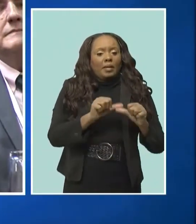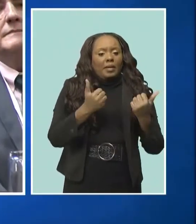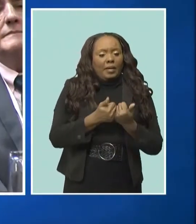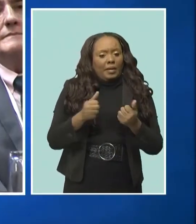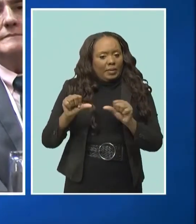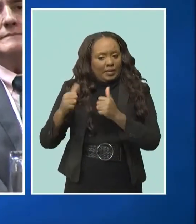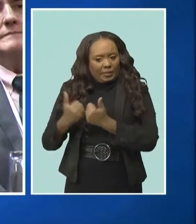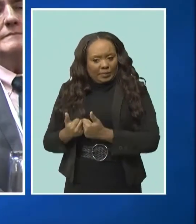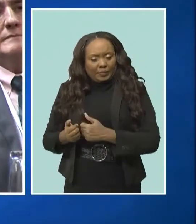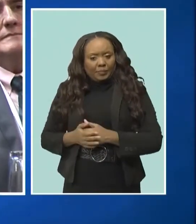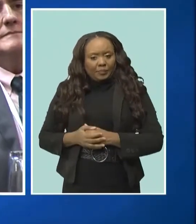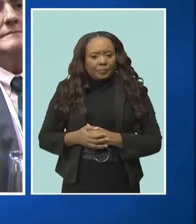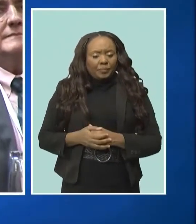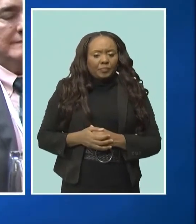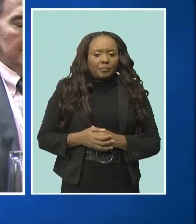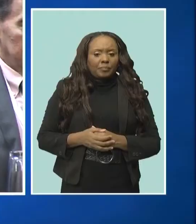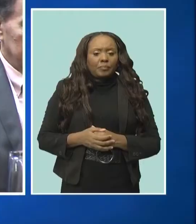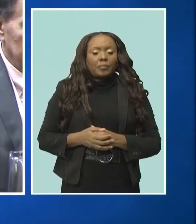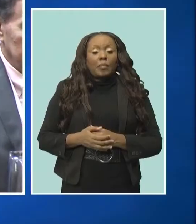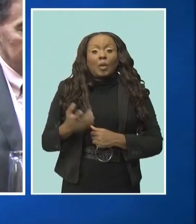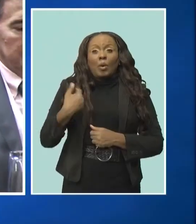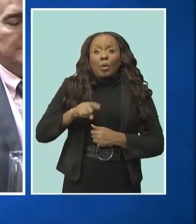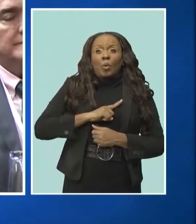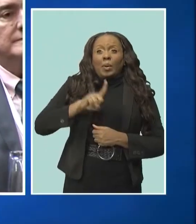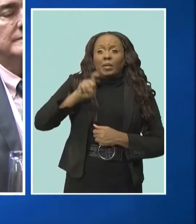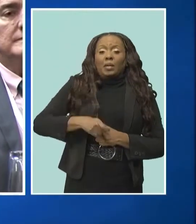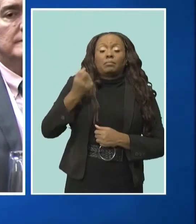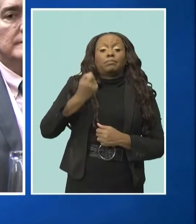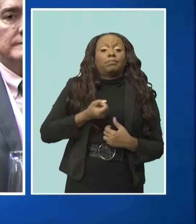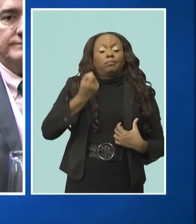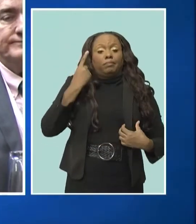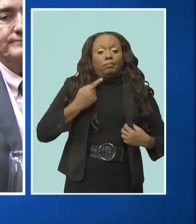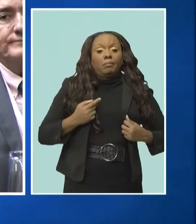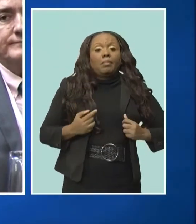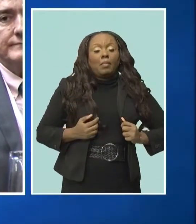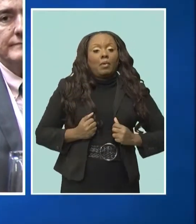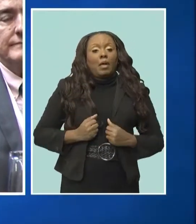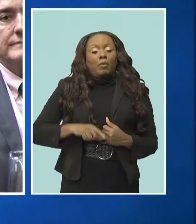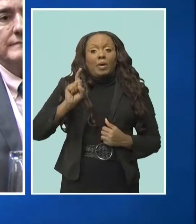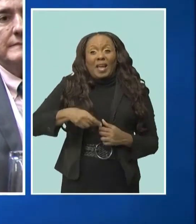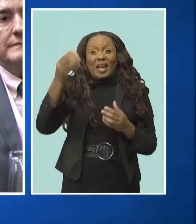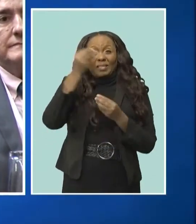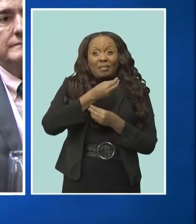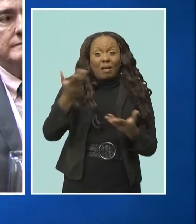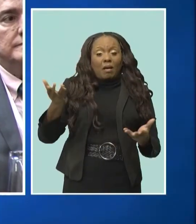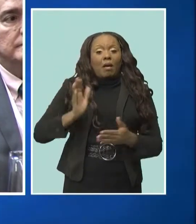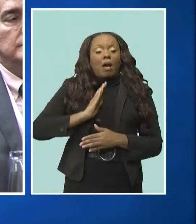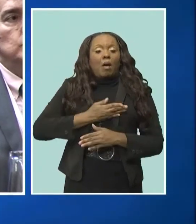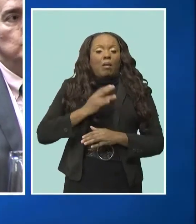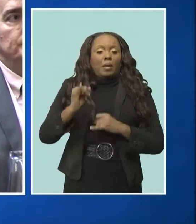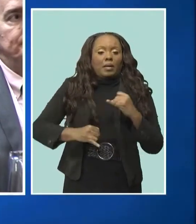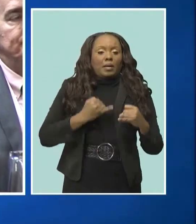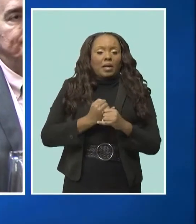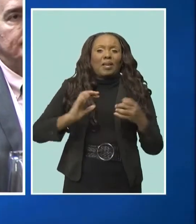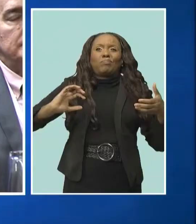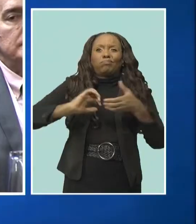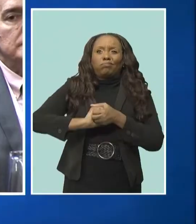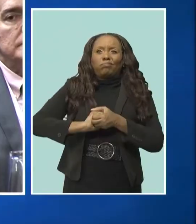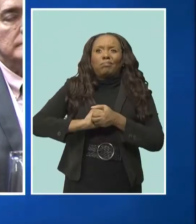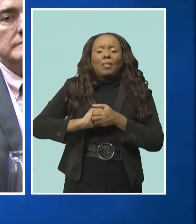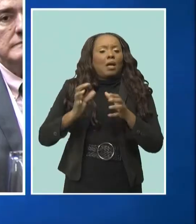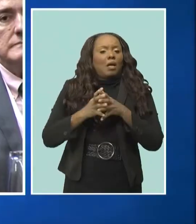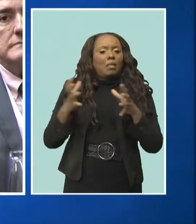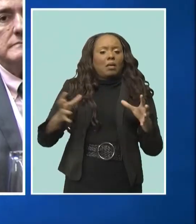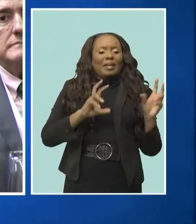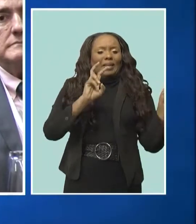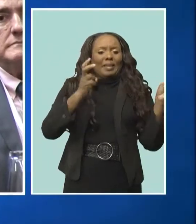also the need for us to recognize and to make it be known to our international partners that a lot of the